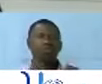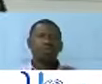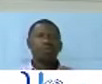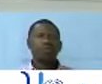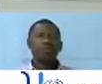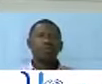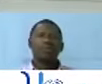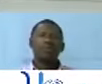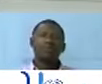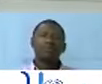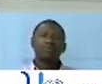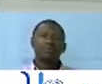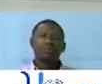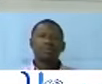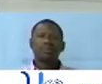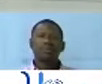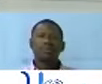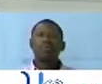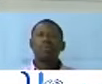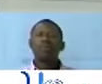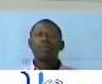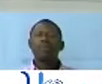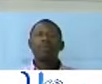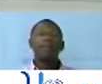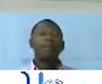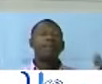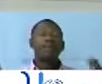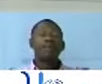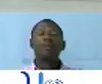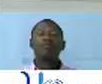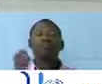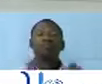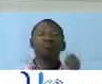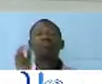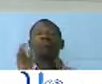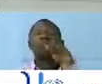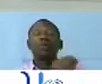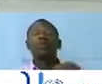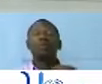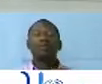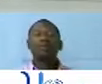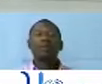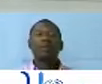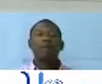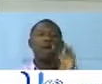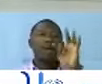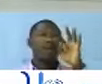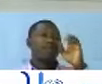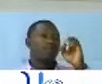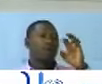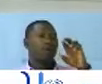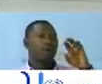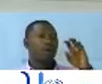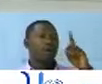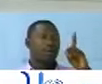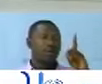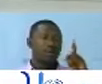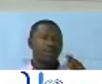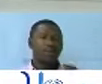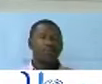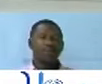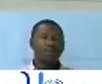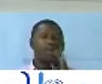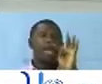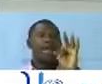Jammeh had, this big one pickup. Ma ngi faté Ford F-150 bu Jammeh amé won. Vehicles and a lot of security